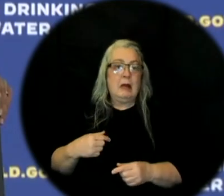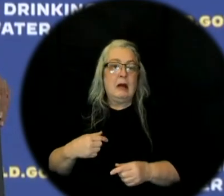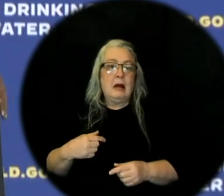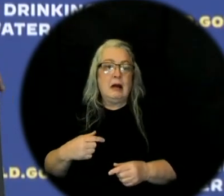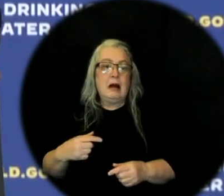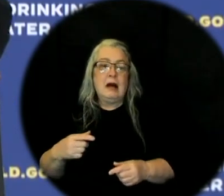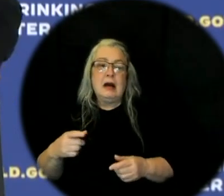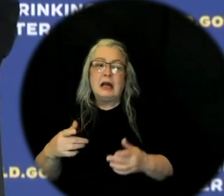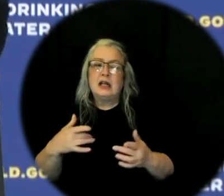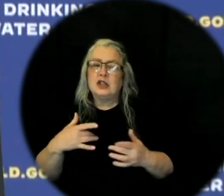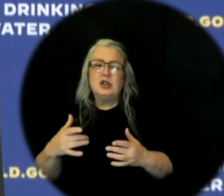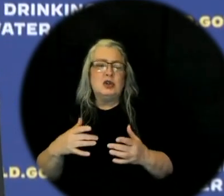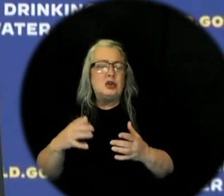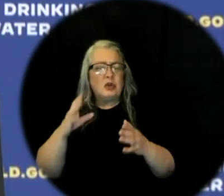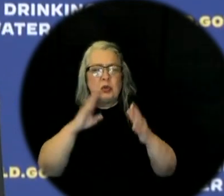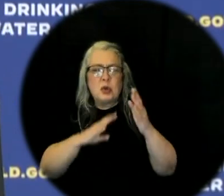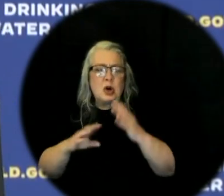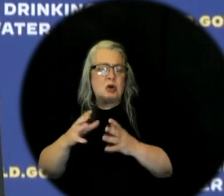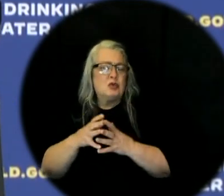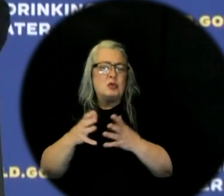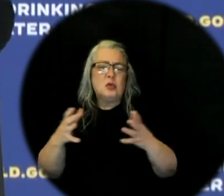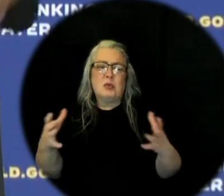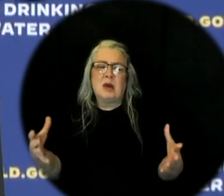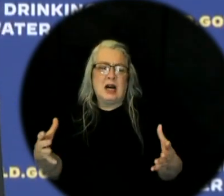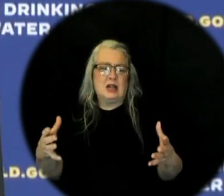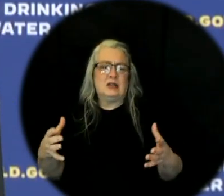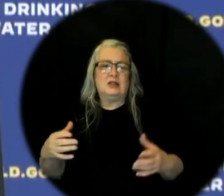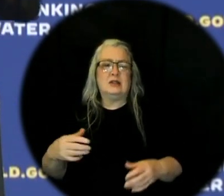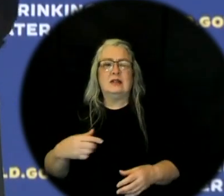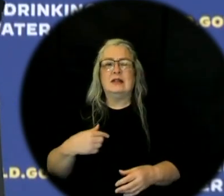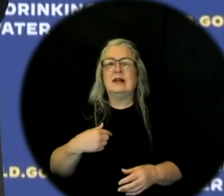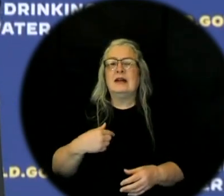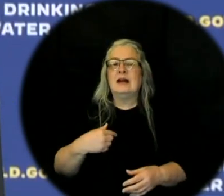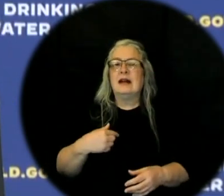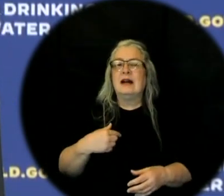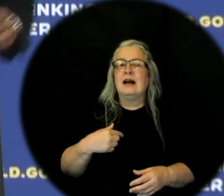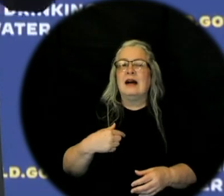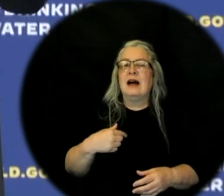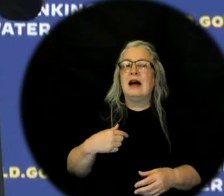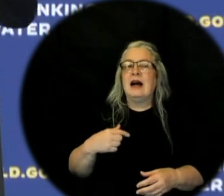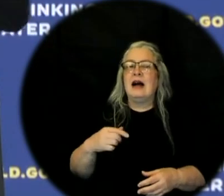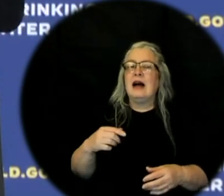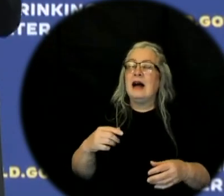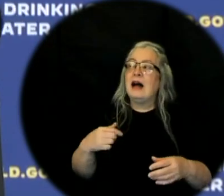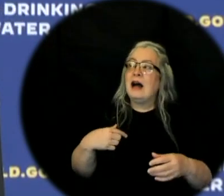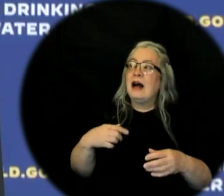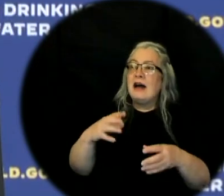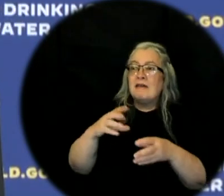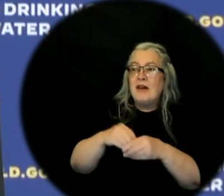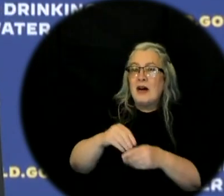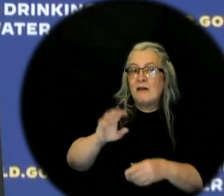But as a proud 49ers fan, congratulations to everyone here and the